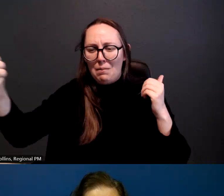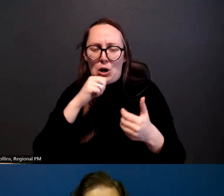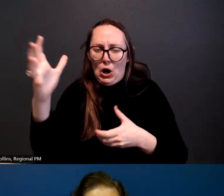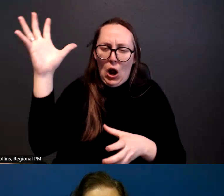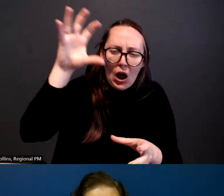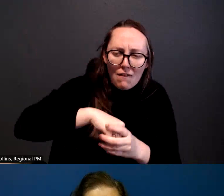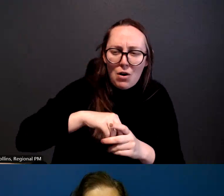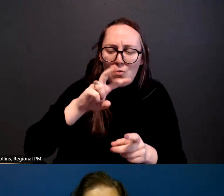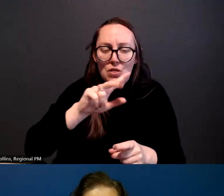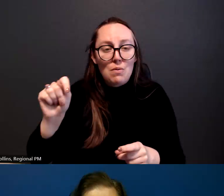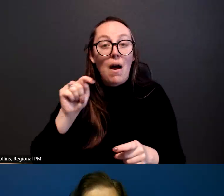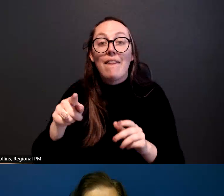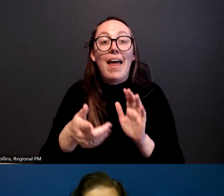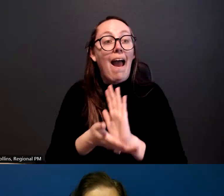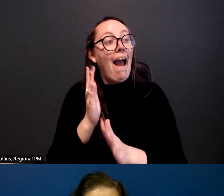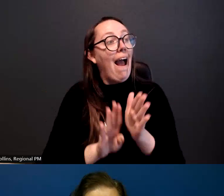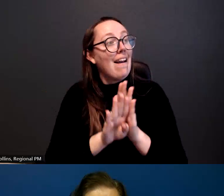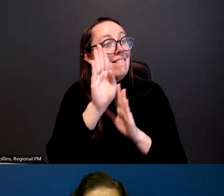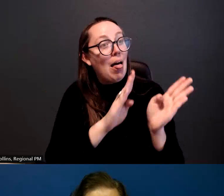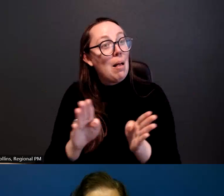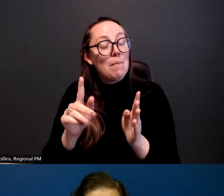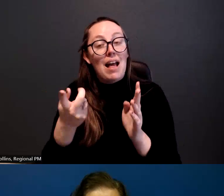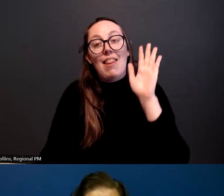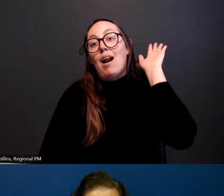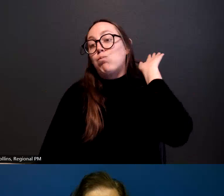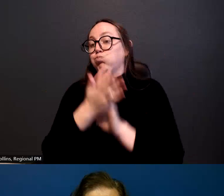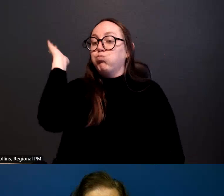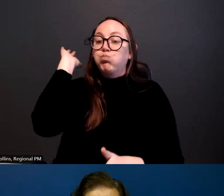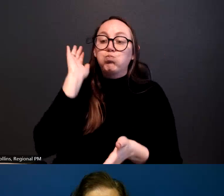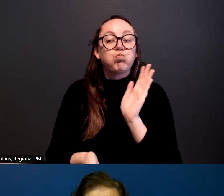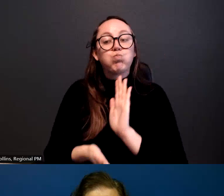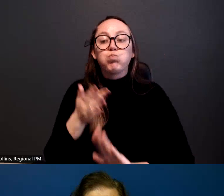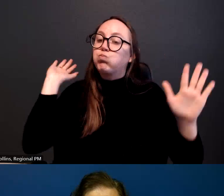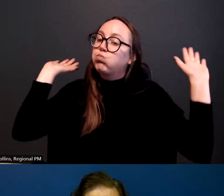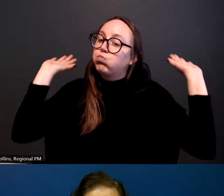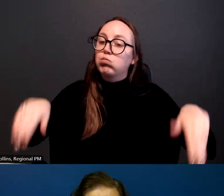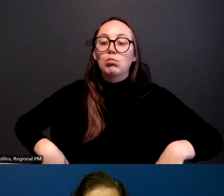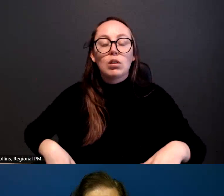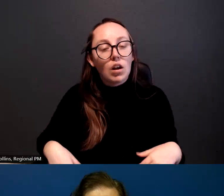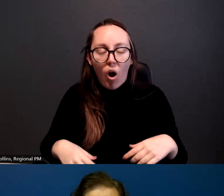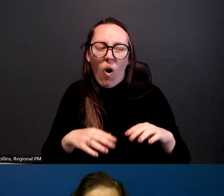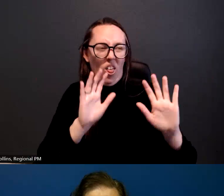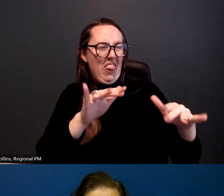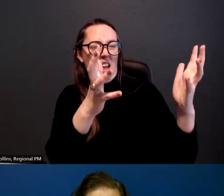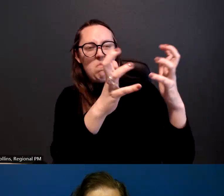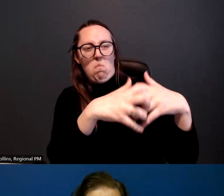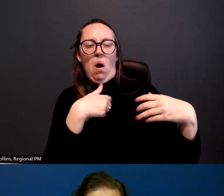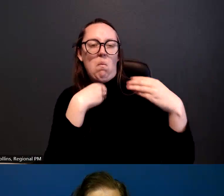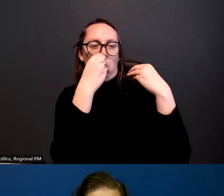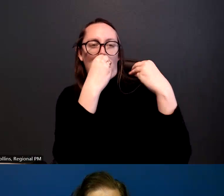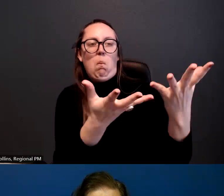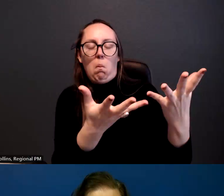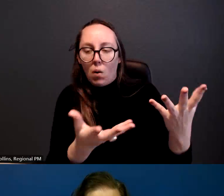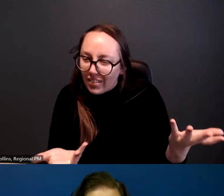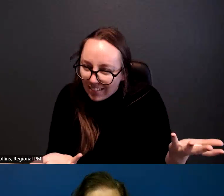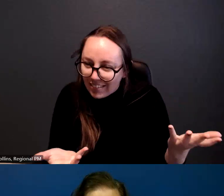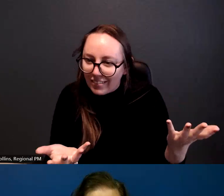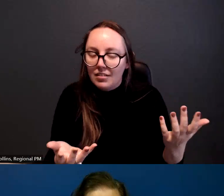leave town and nobody can even figure out why this splitter's not lighting up. So the pole